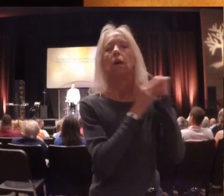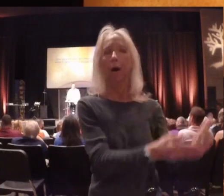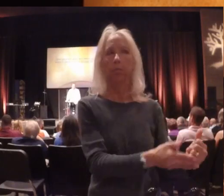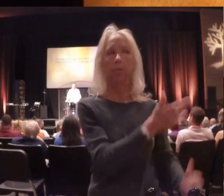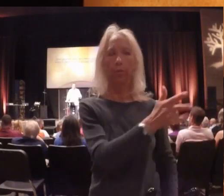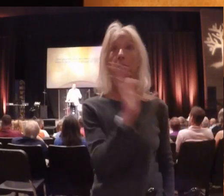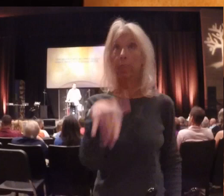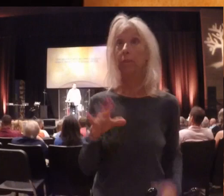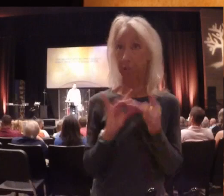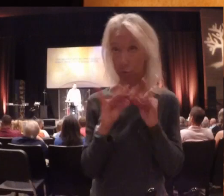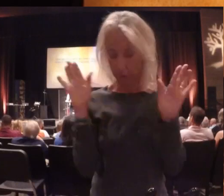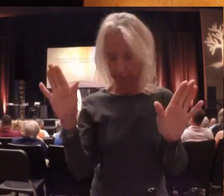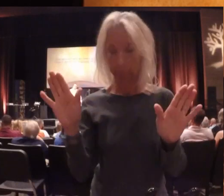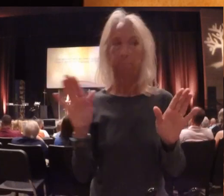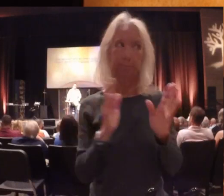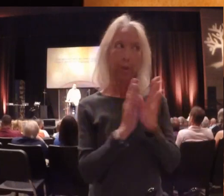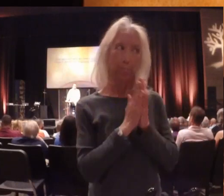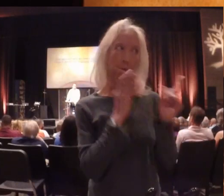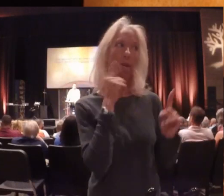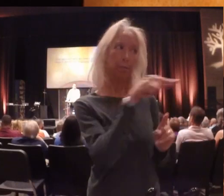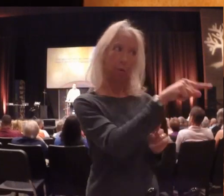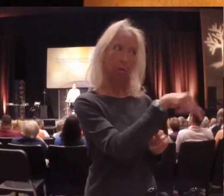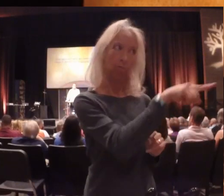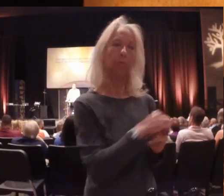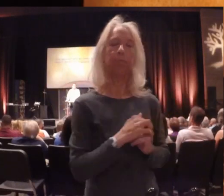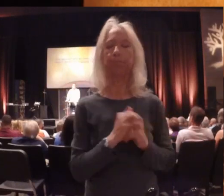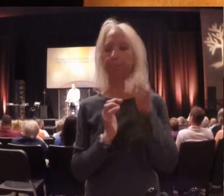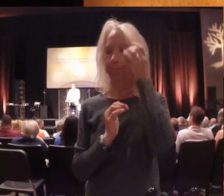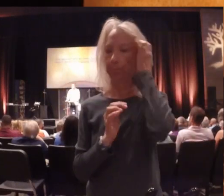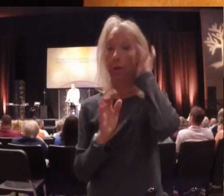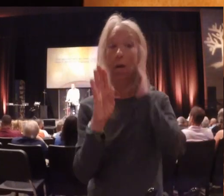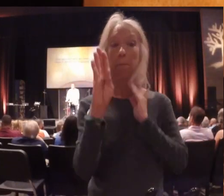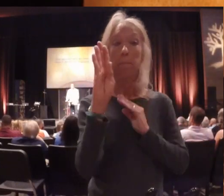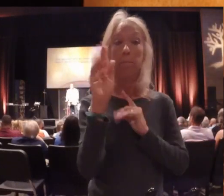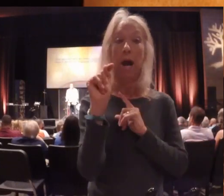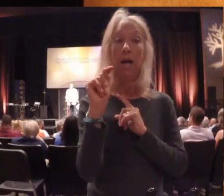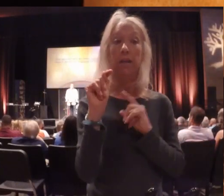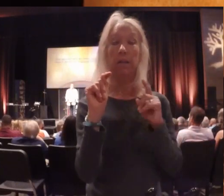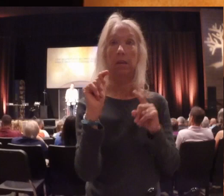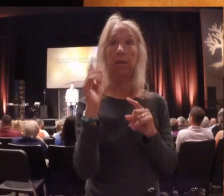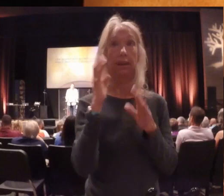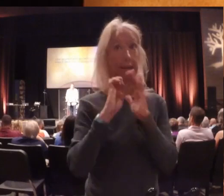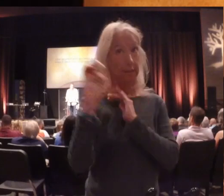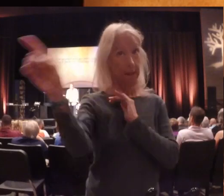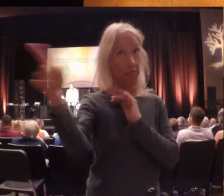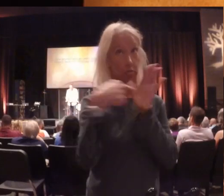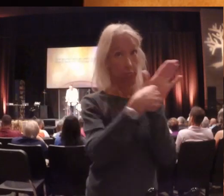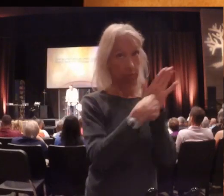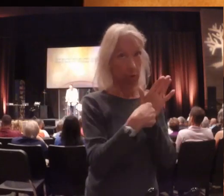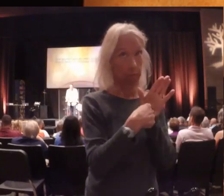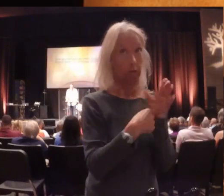today, all right? We'll pray for the Lord, and we'll pray for a prophecy here. But Elisha does have a demand, and